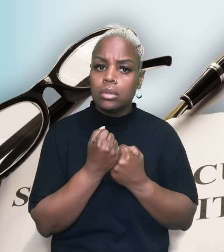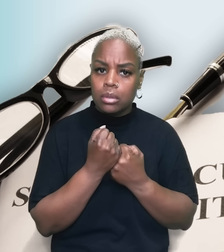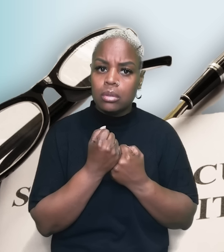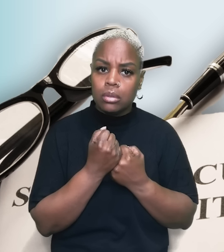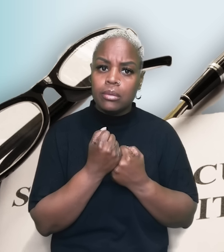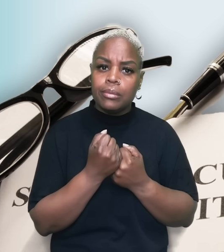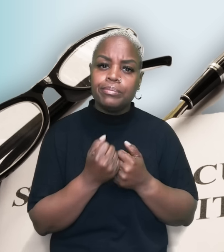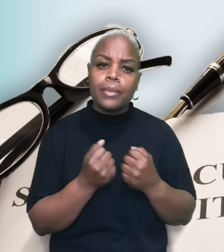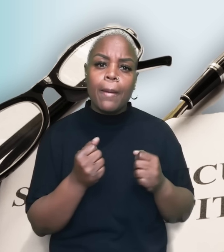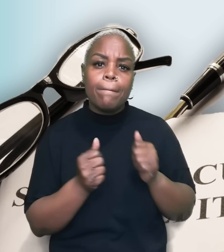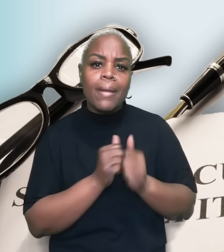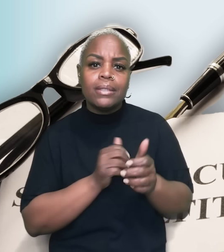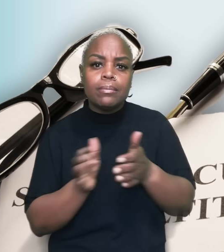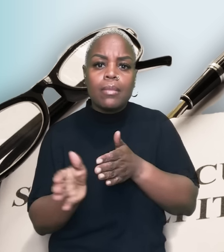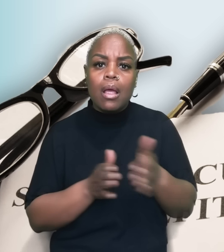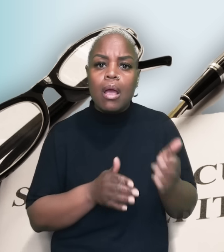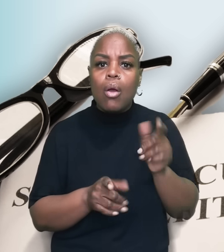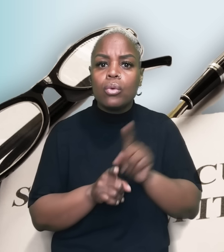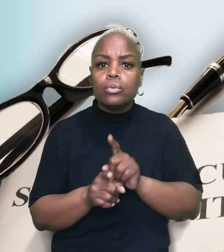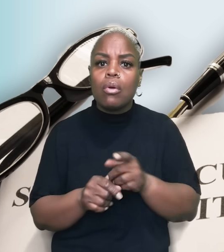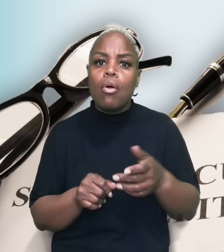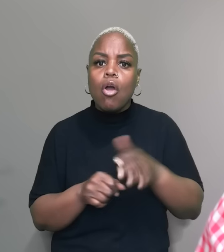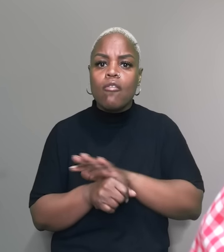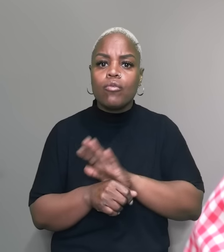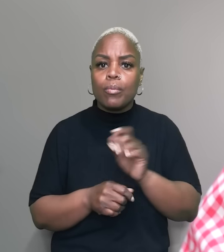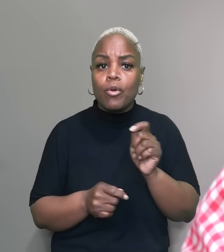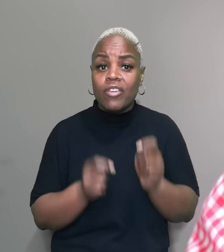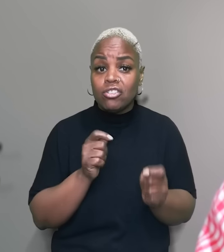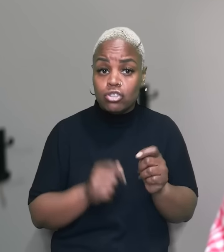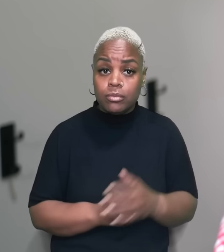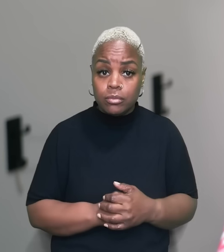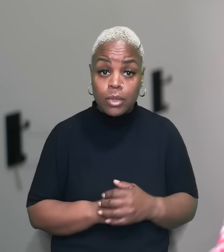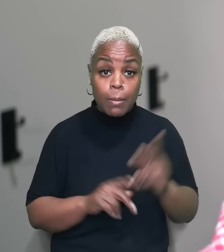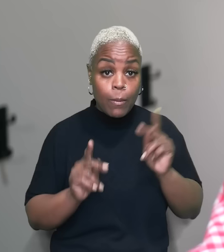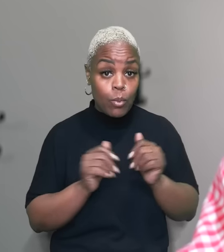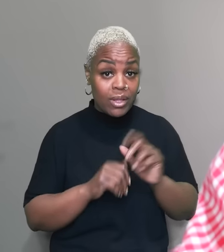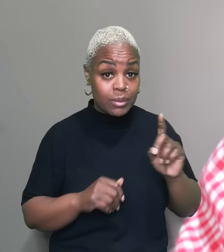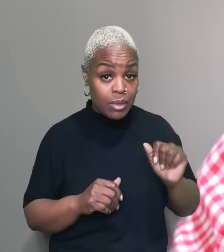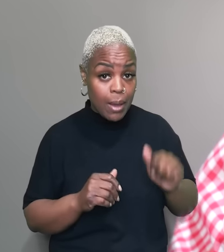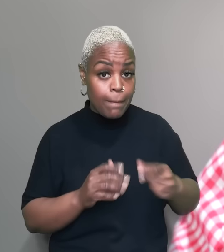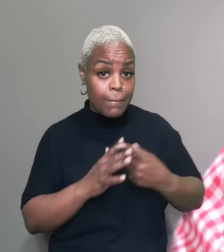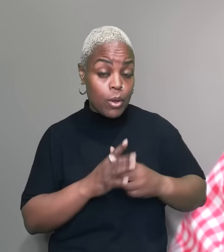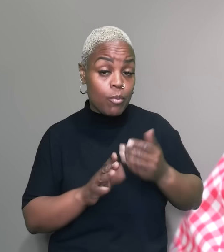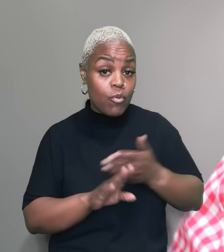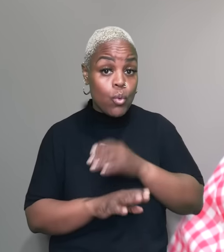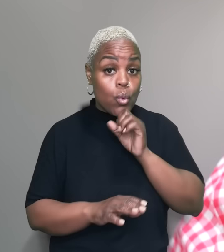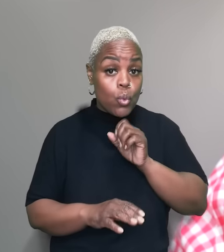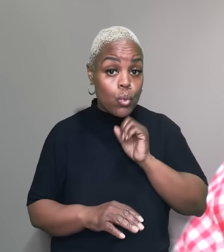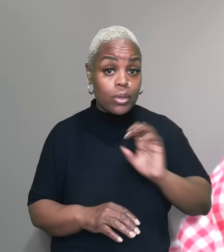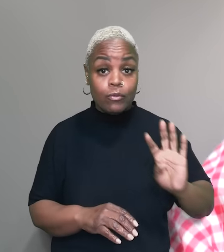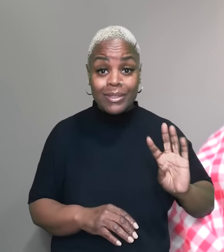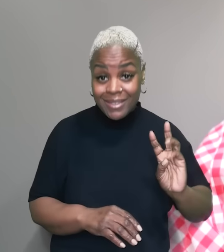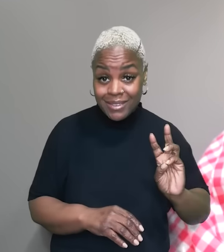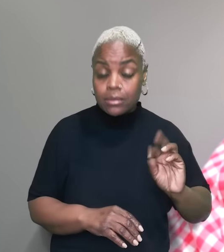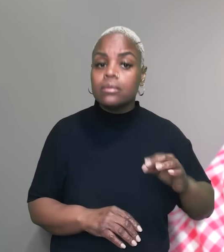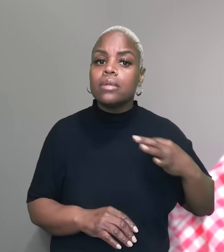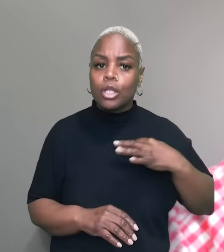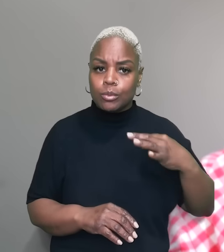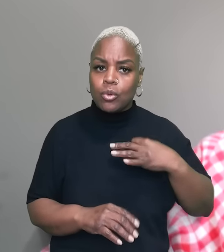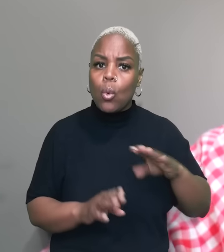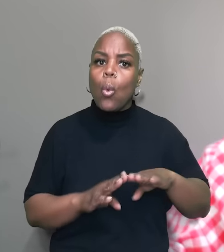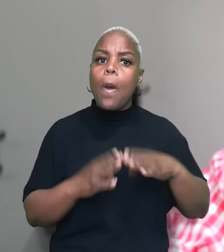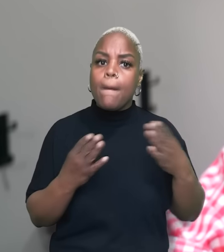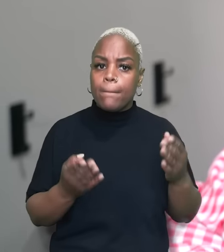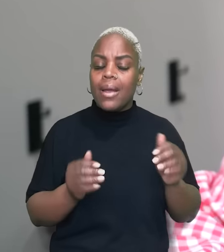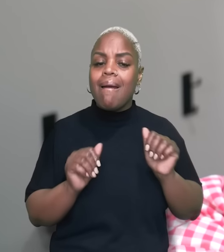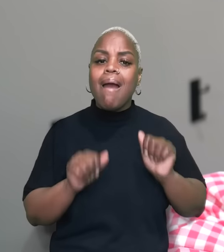plan can also help cover modifications. People with a disability that began before age 46 are eligible to